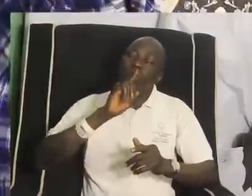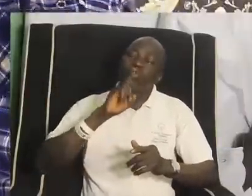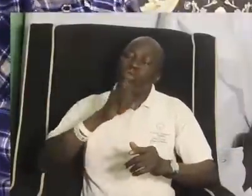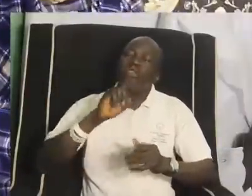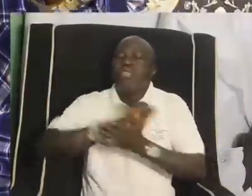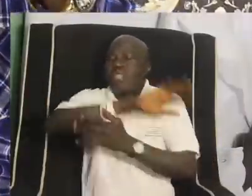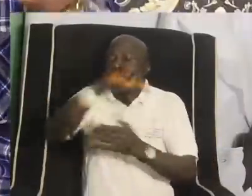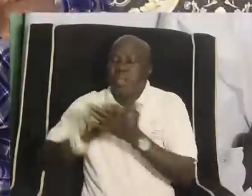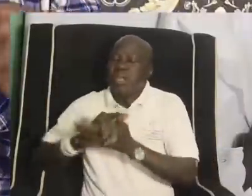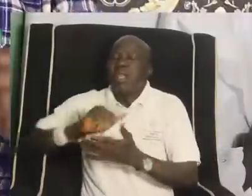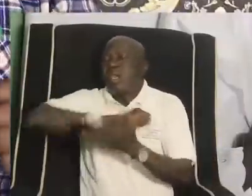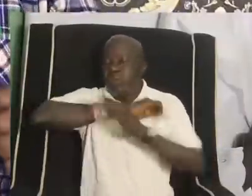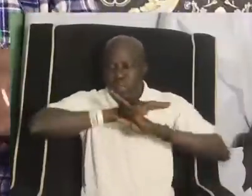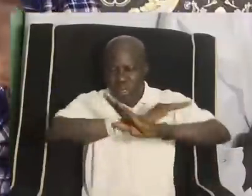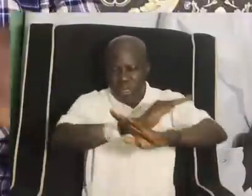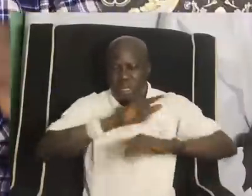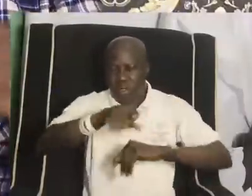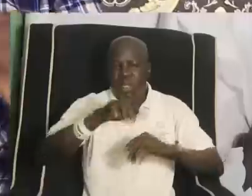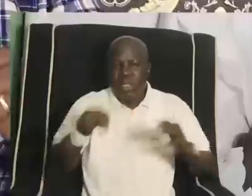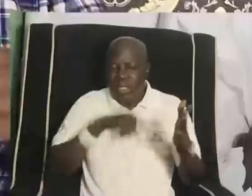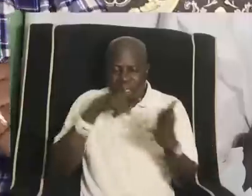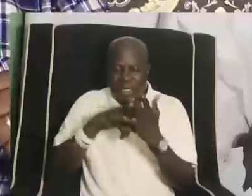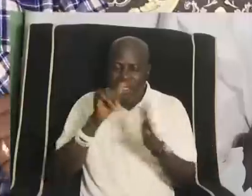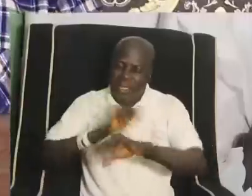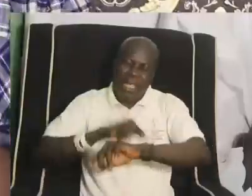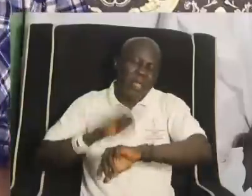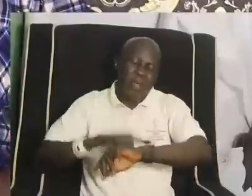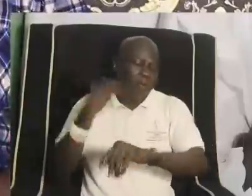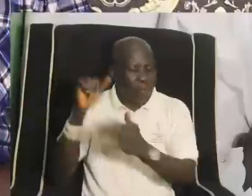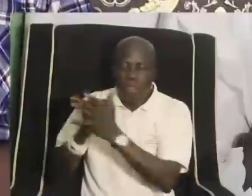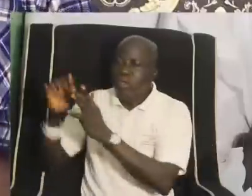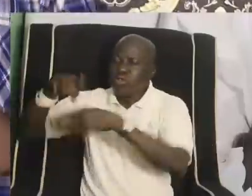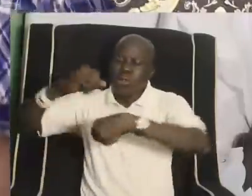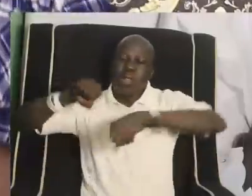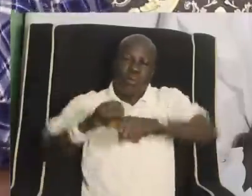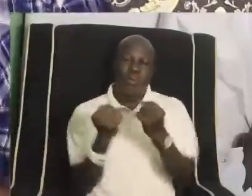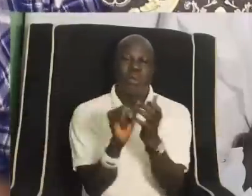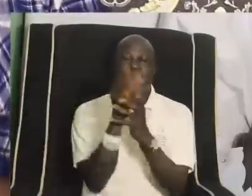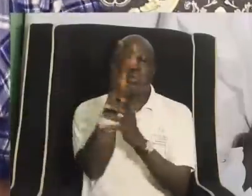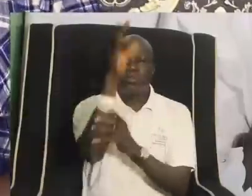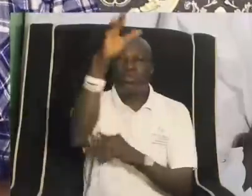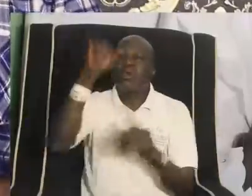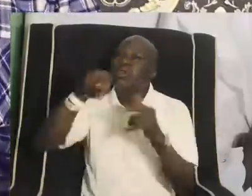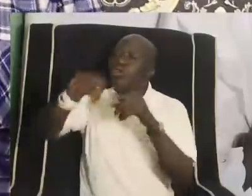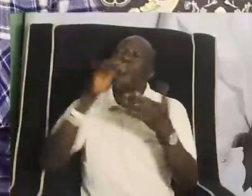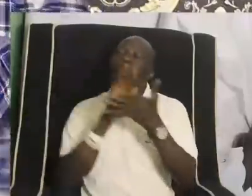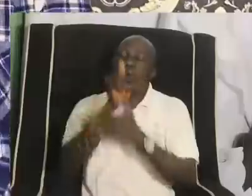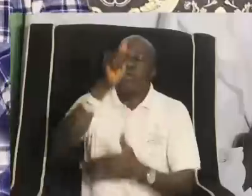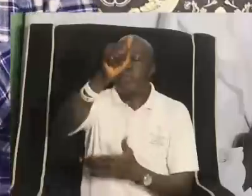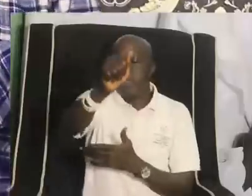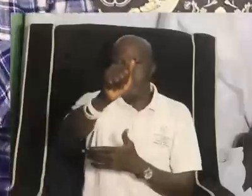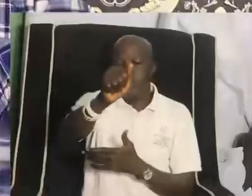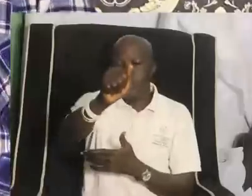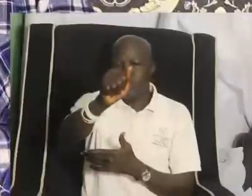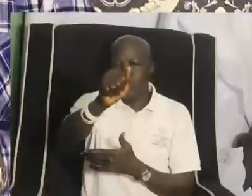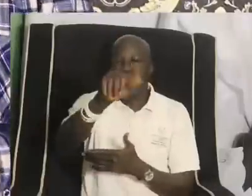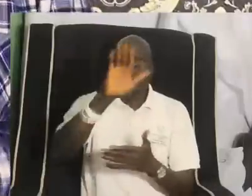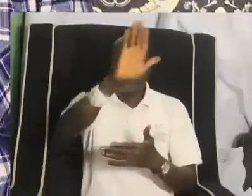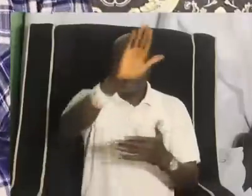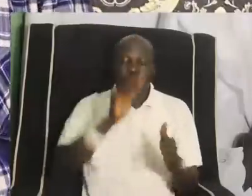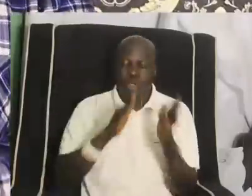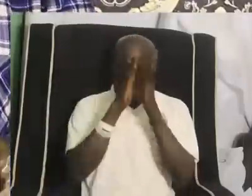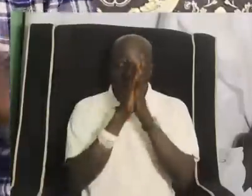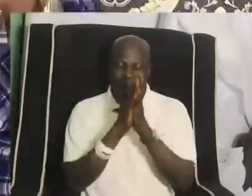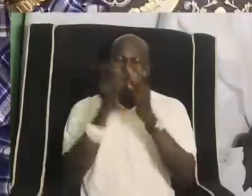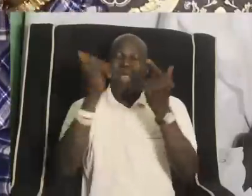you buy? Truly, the man will be drinking you. I come to open the bed to you. I tell you, I break through. He want to come back, God. It's you that believe. And my man, he